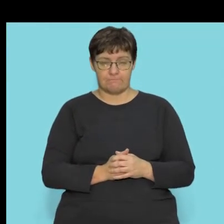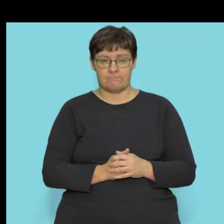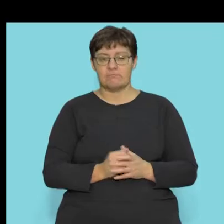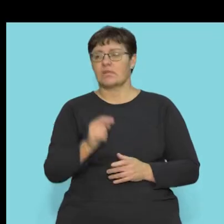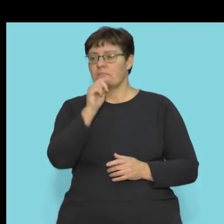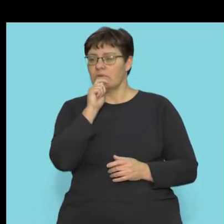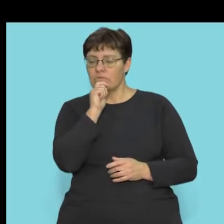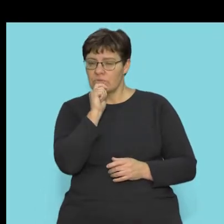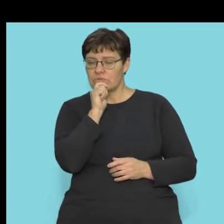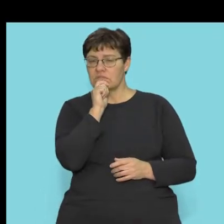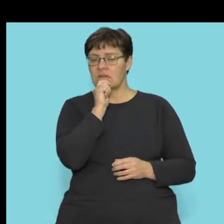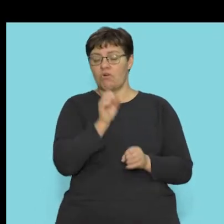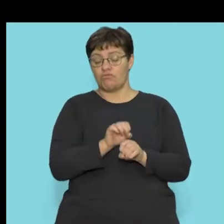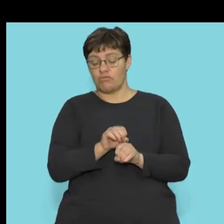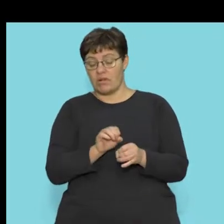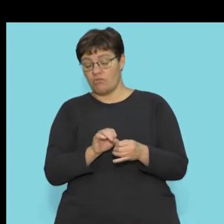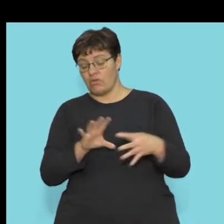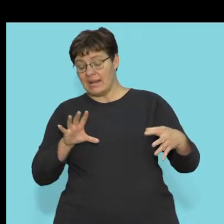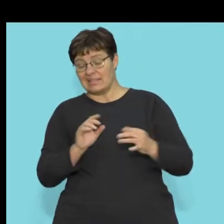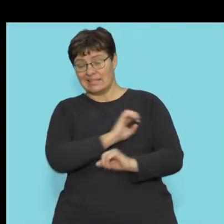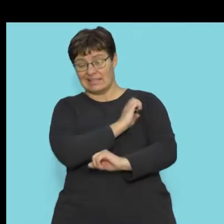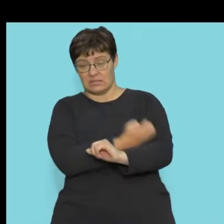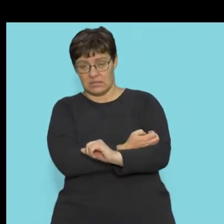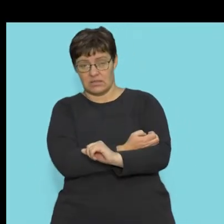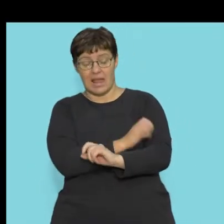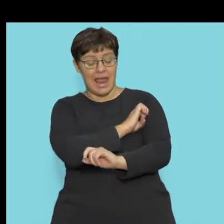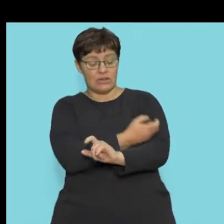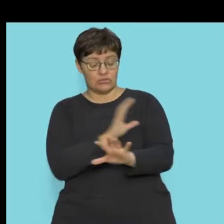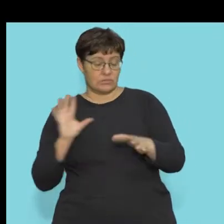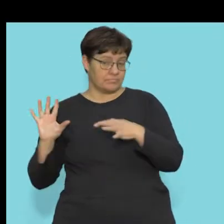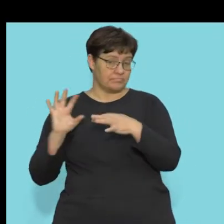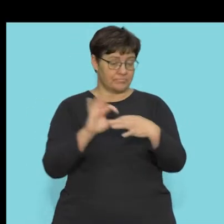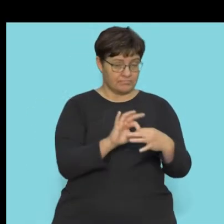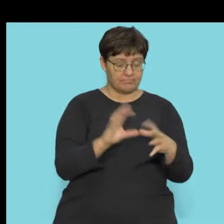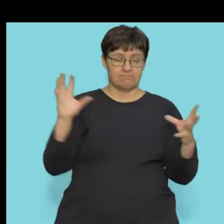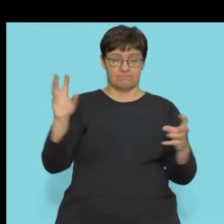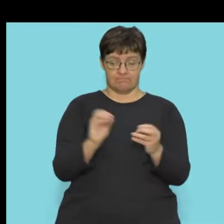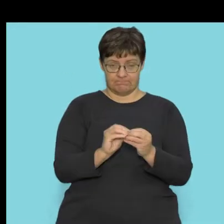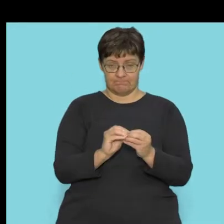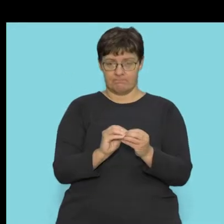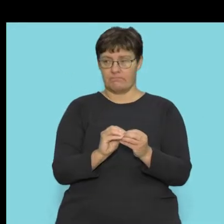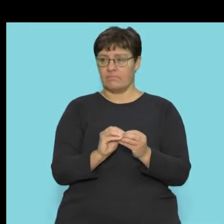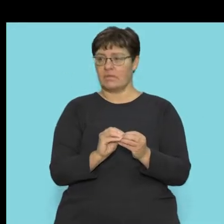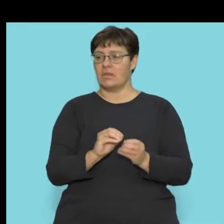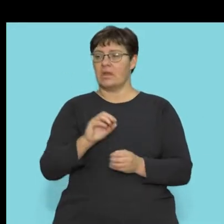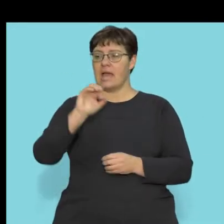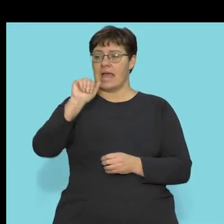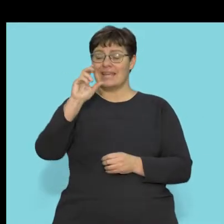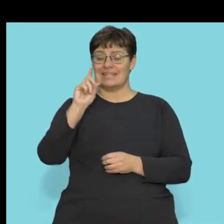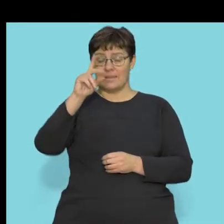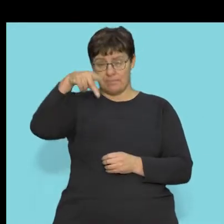find that it uses the released energy, it combines the energy where it takes an